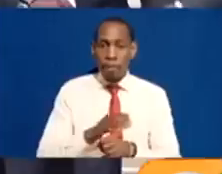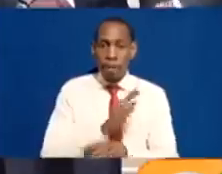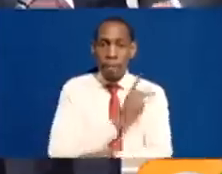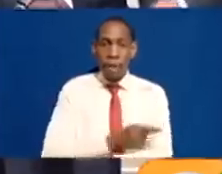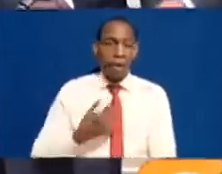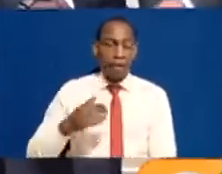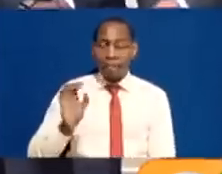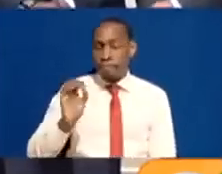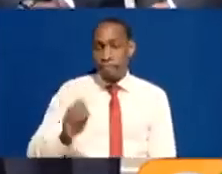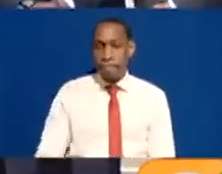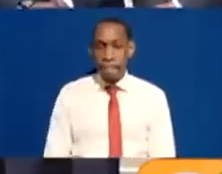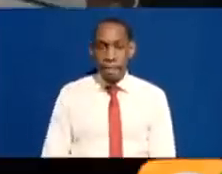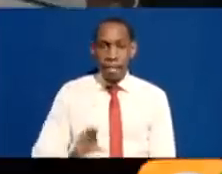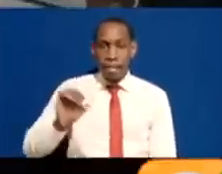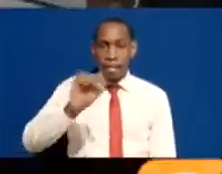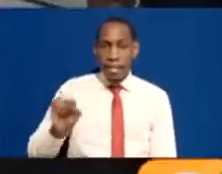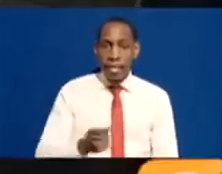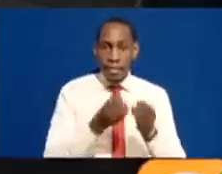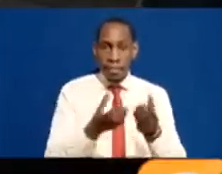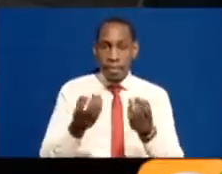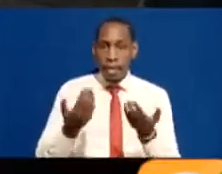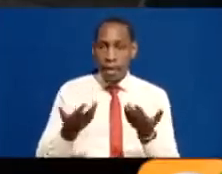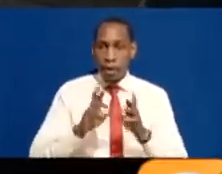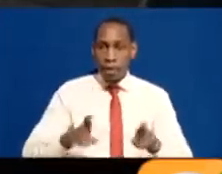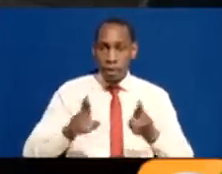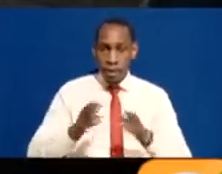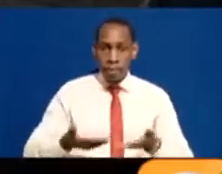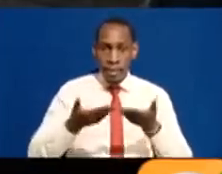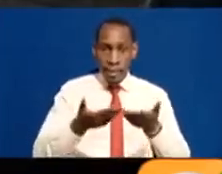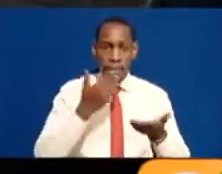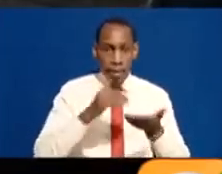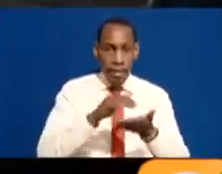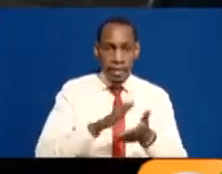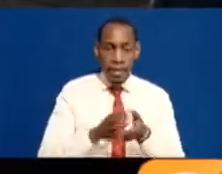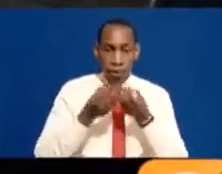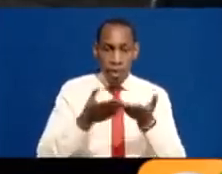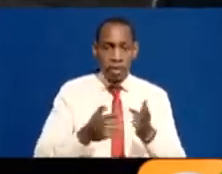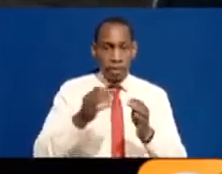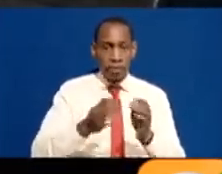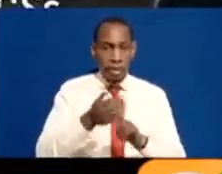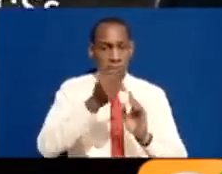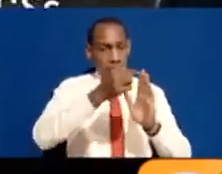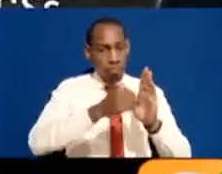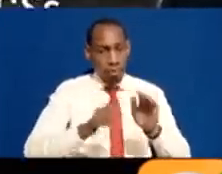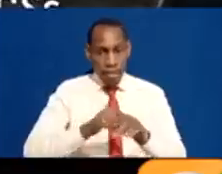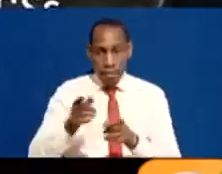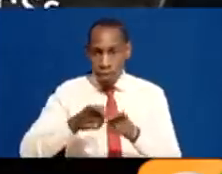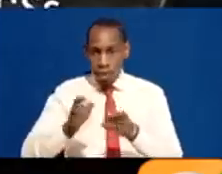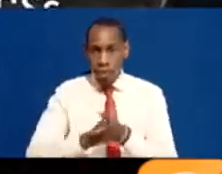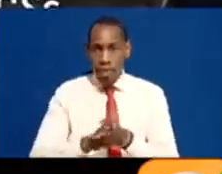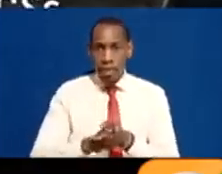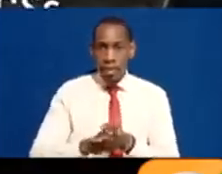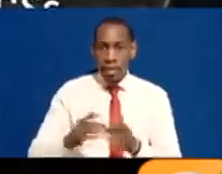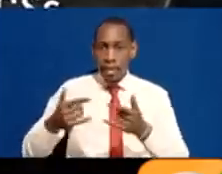power. Majority of the CSs have since prepared their handing over notes detailing achievements made during their tenure,